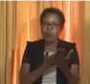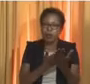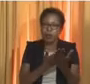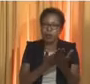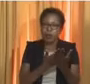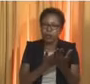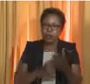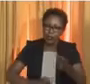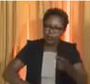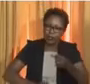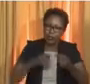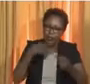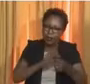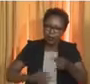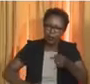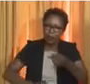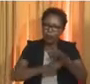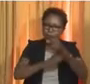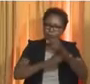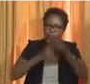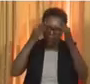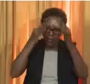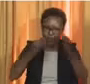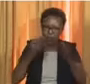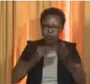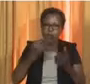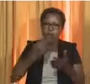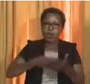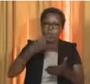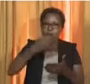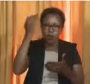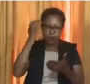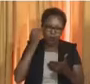supporting the decision of the High Court.